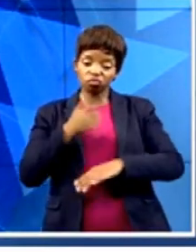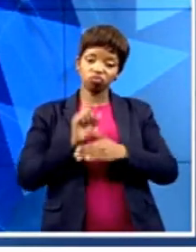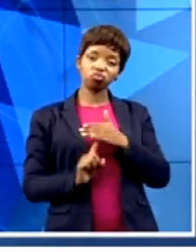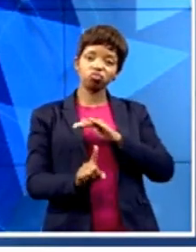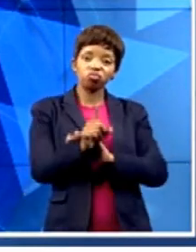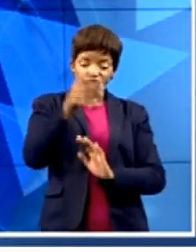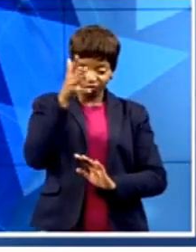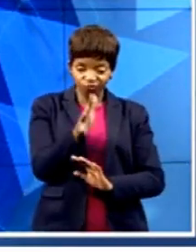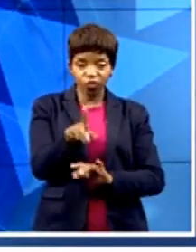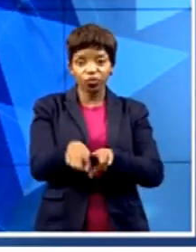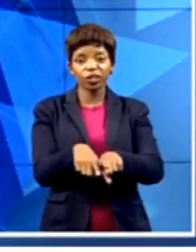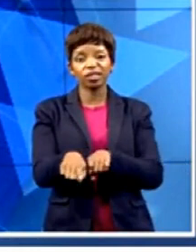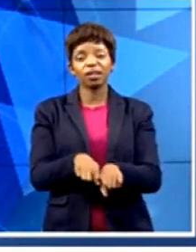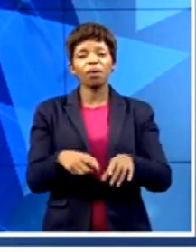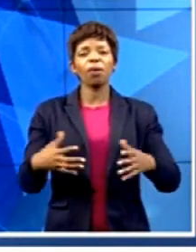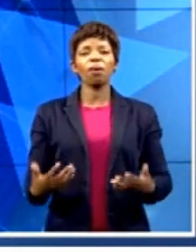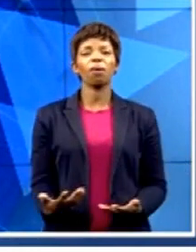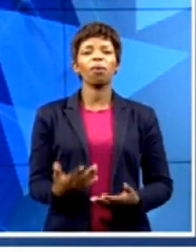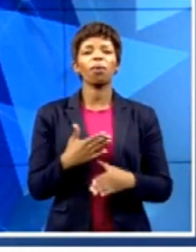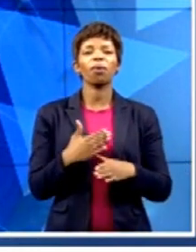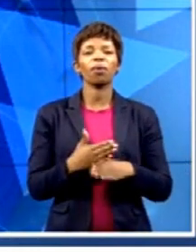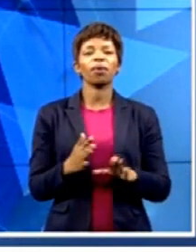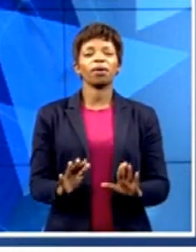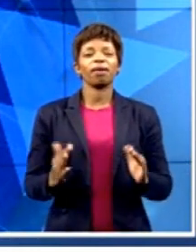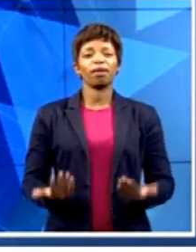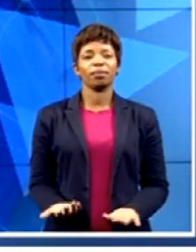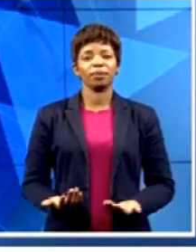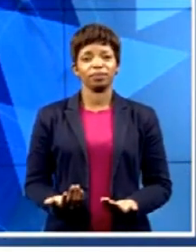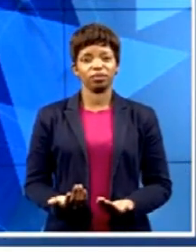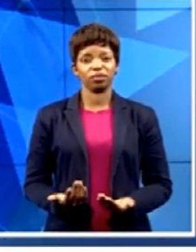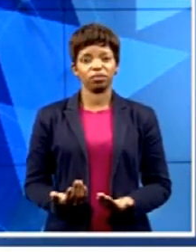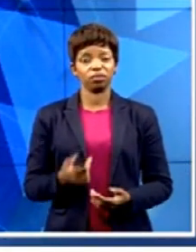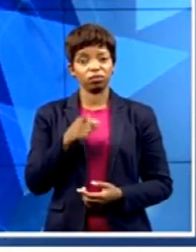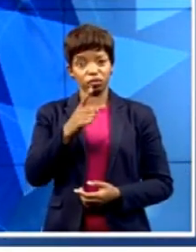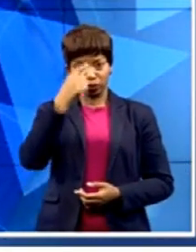the criteria according to how you understand it?